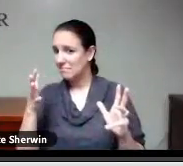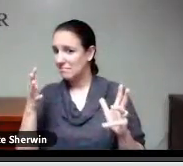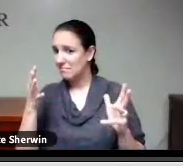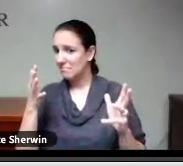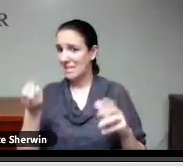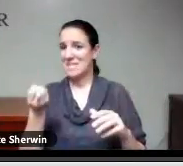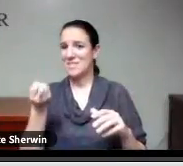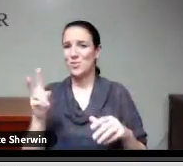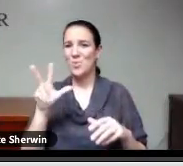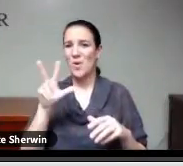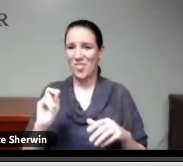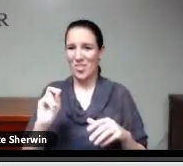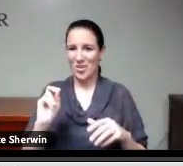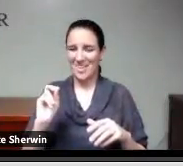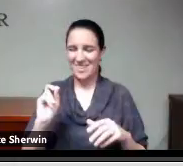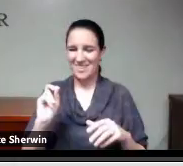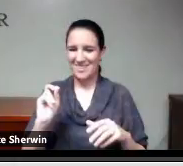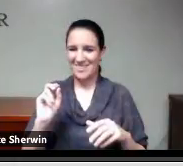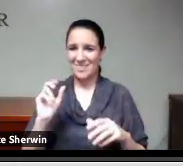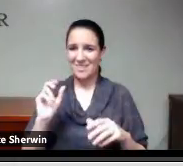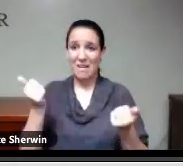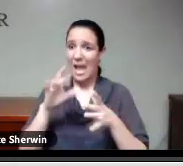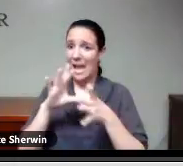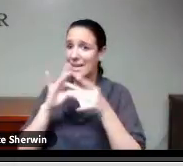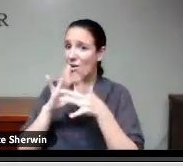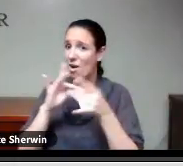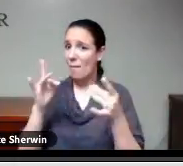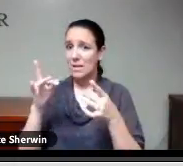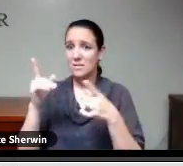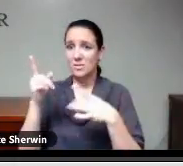12:30 mark. Any comments or questions?